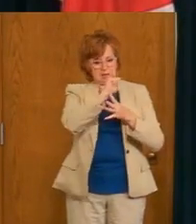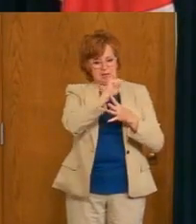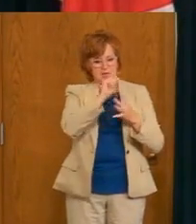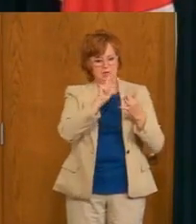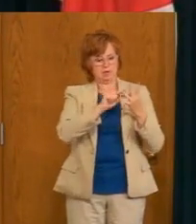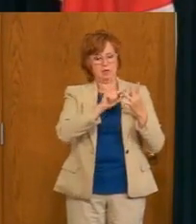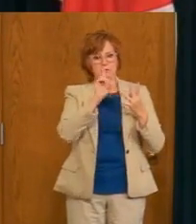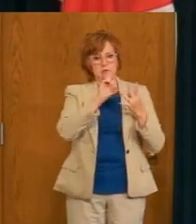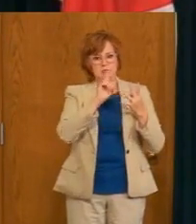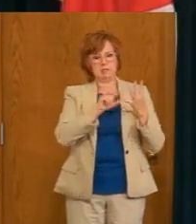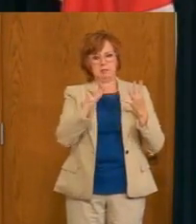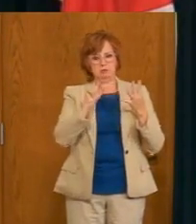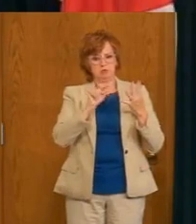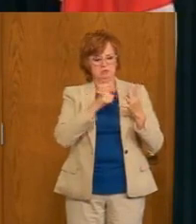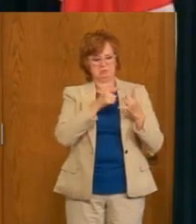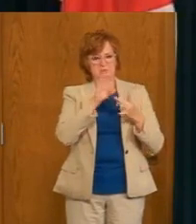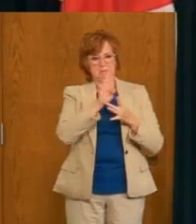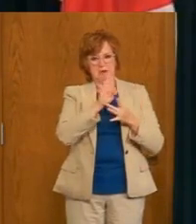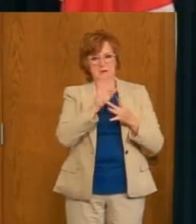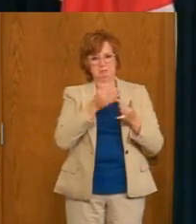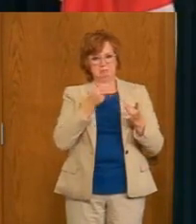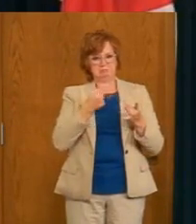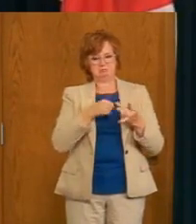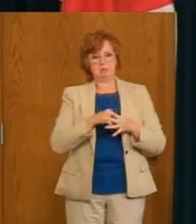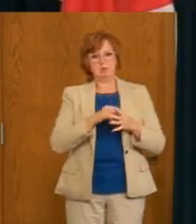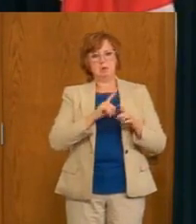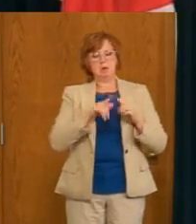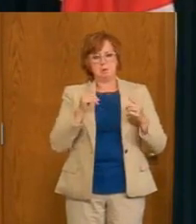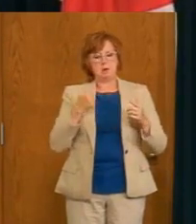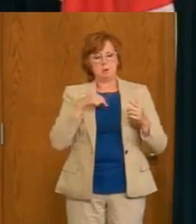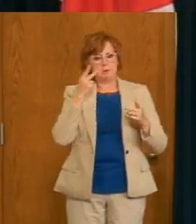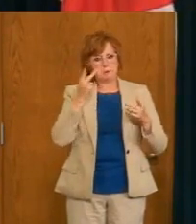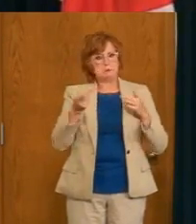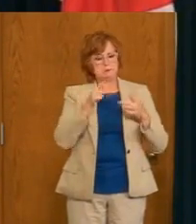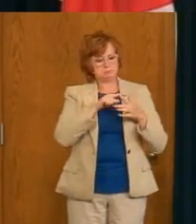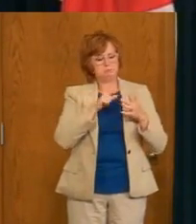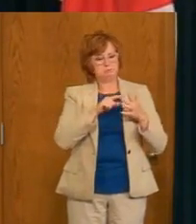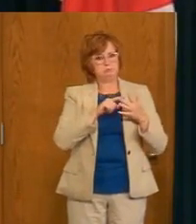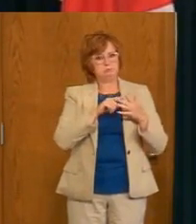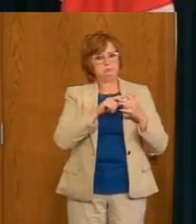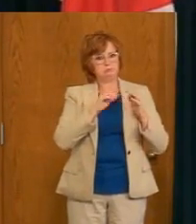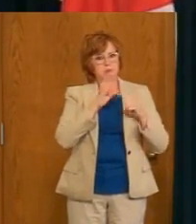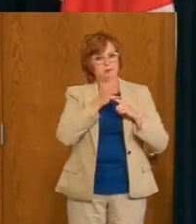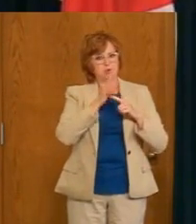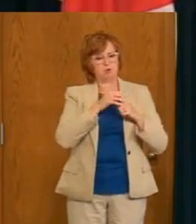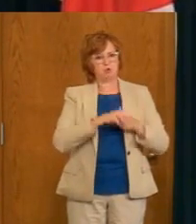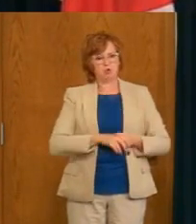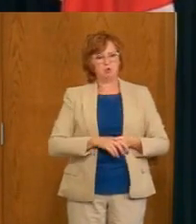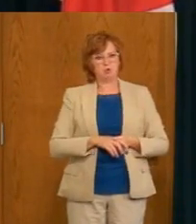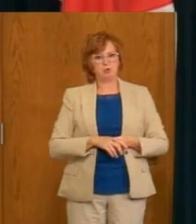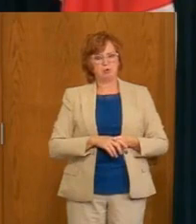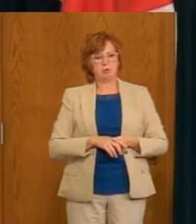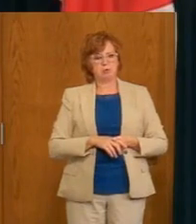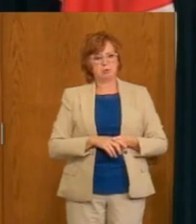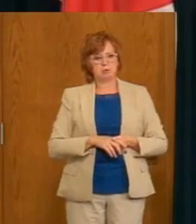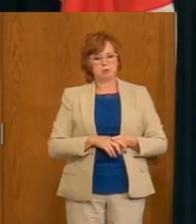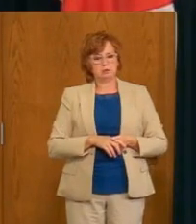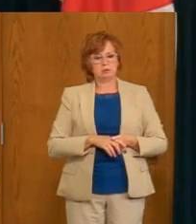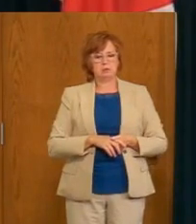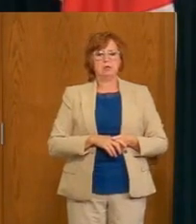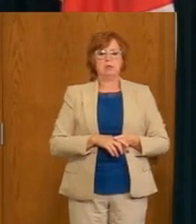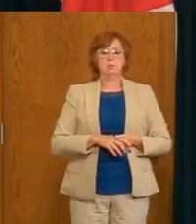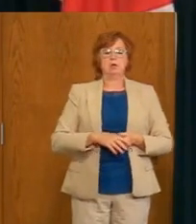addition, we are not seeing so much of the beta strain. But we are seeing more along the western part of